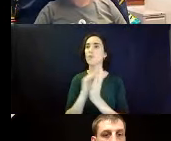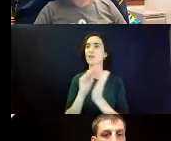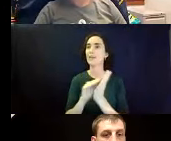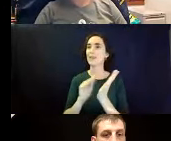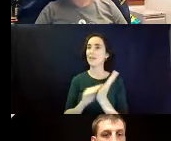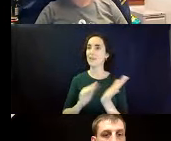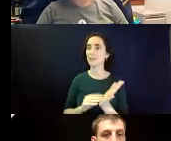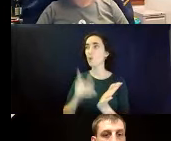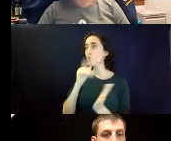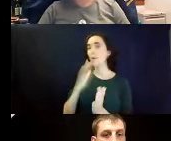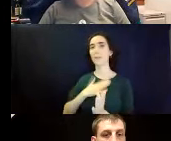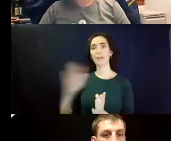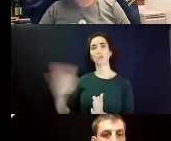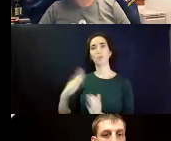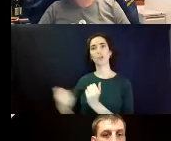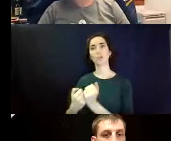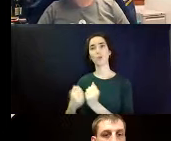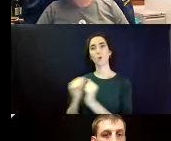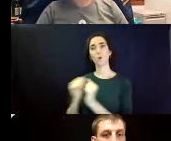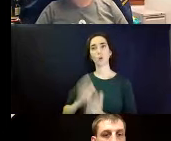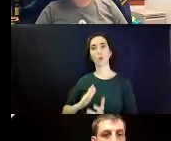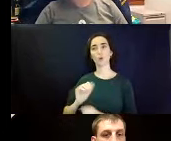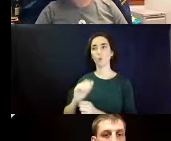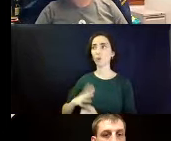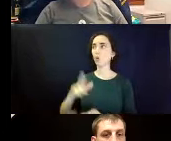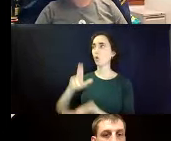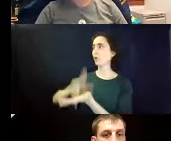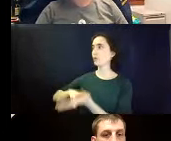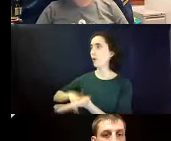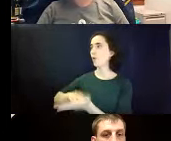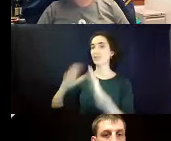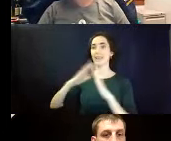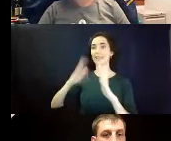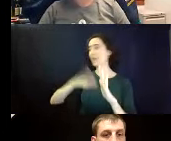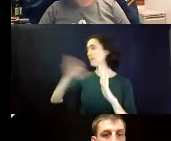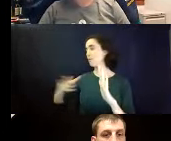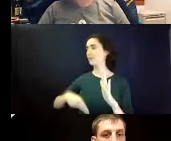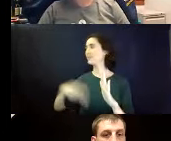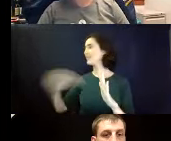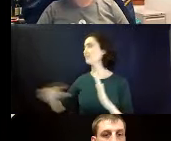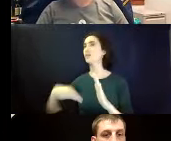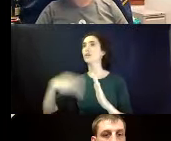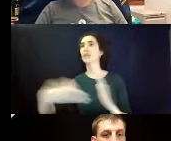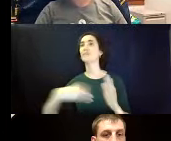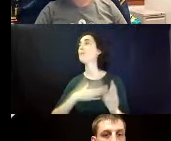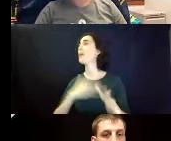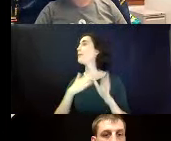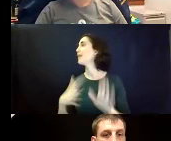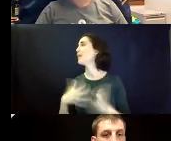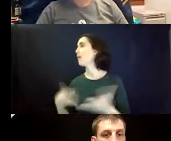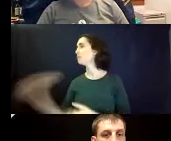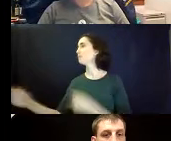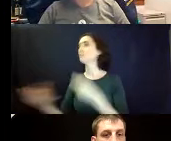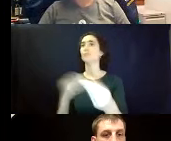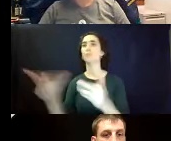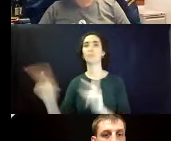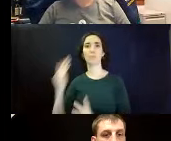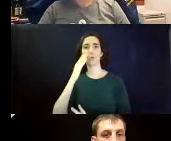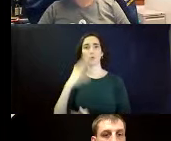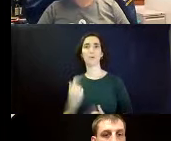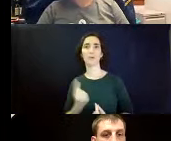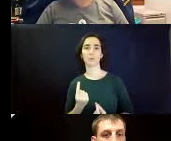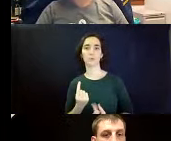support workers, to give to your nurses, to give to your neighbor, like, hey, this is what we plan to do. In